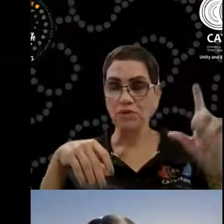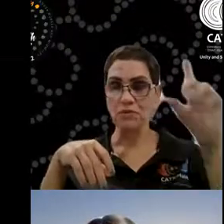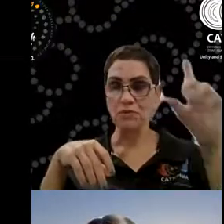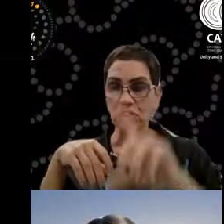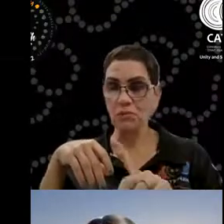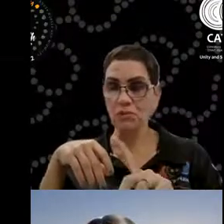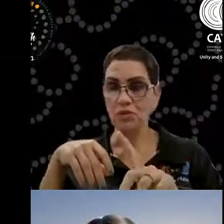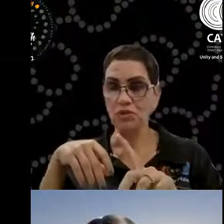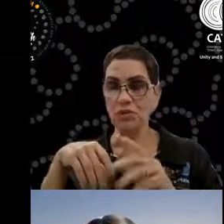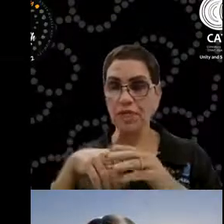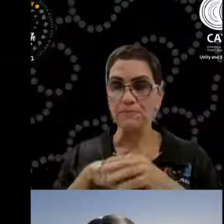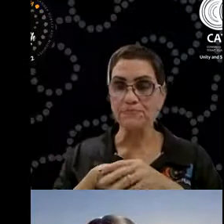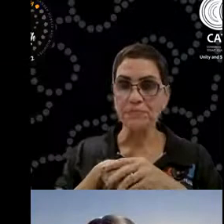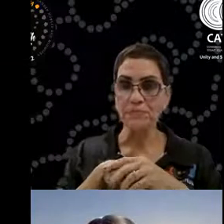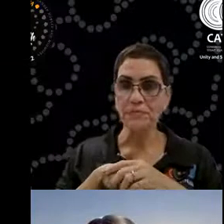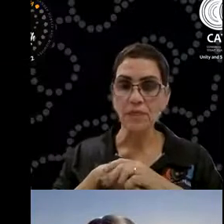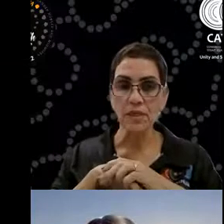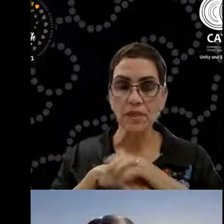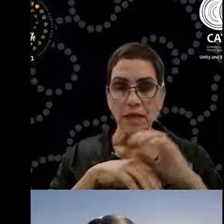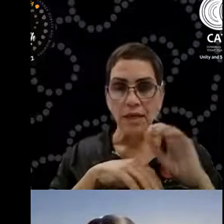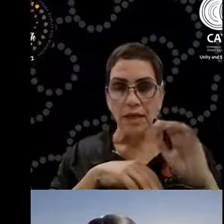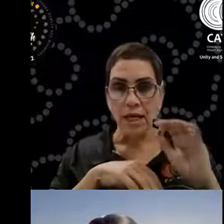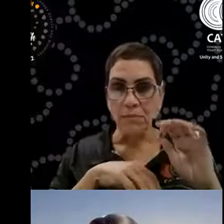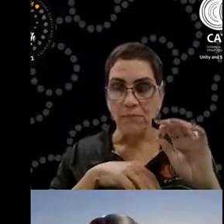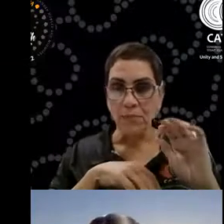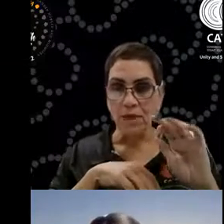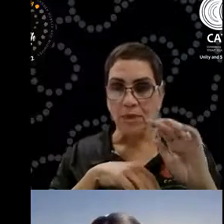1 and Module 2 into Module 3.